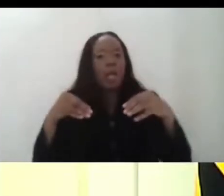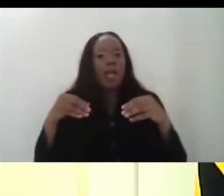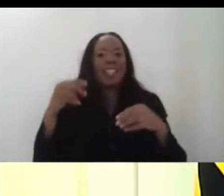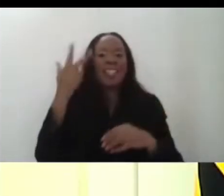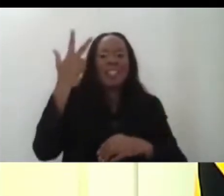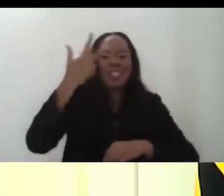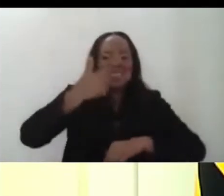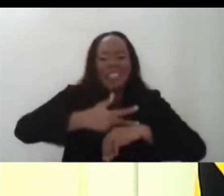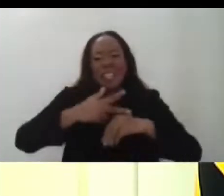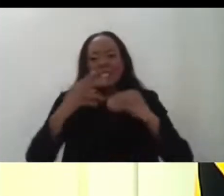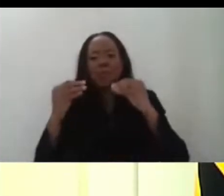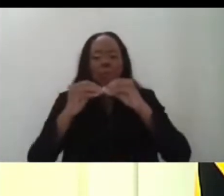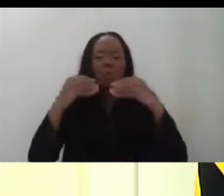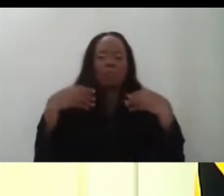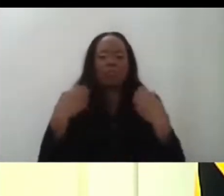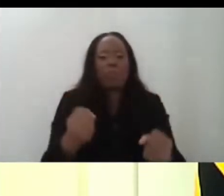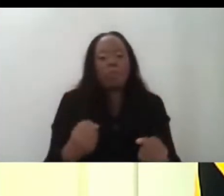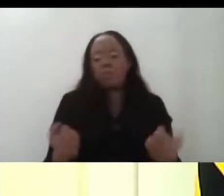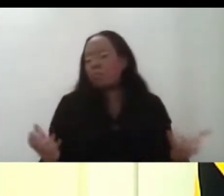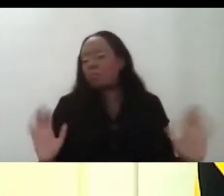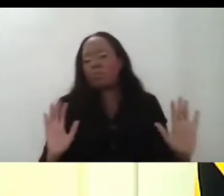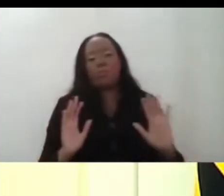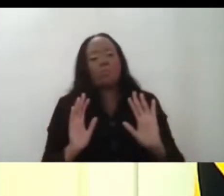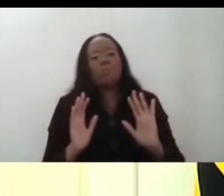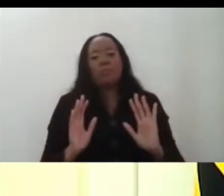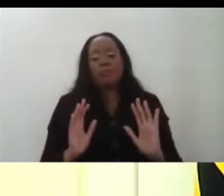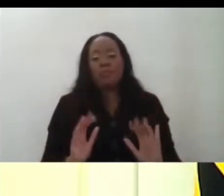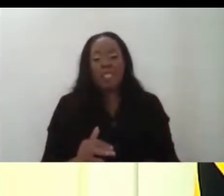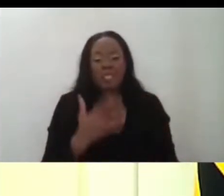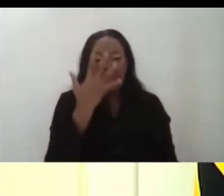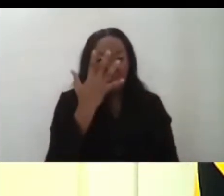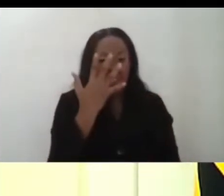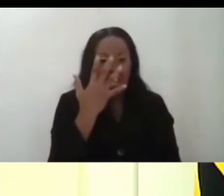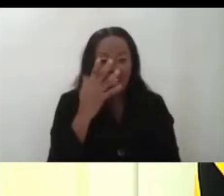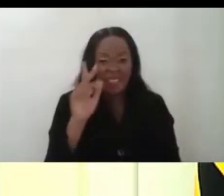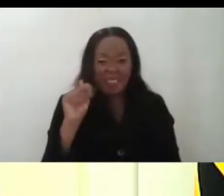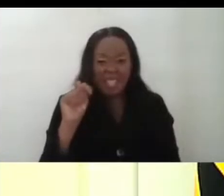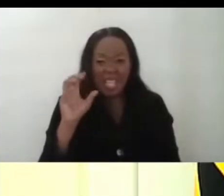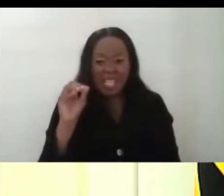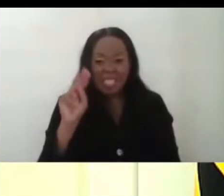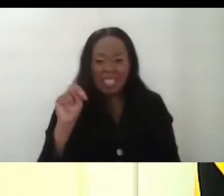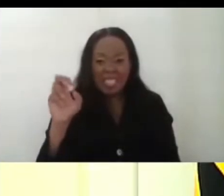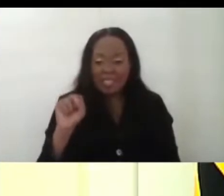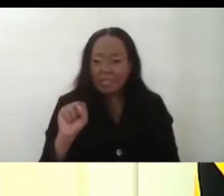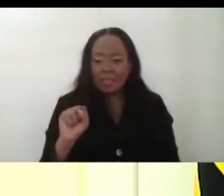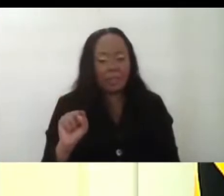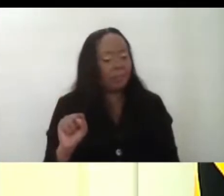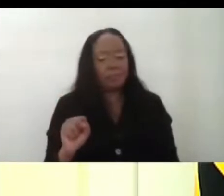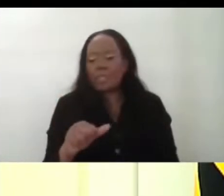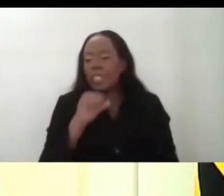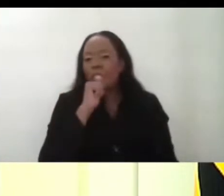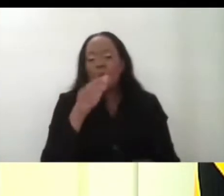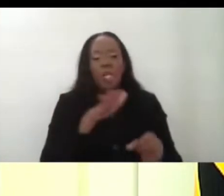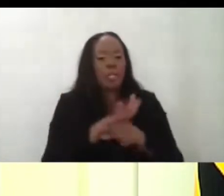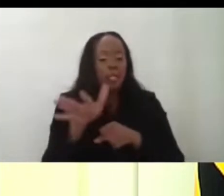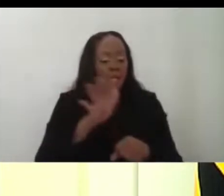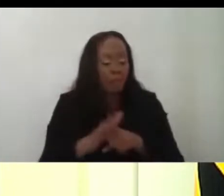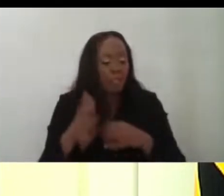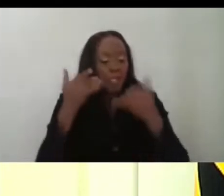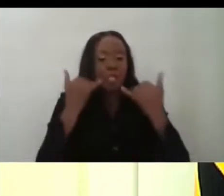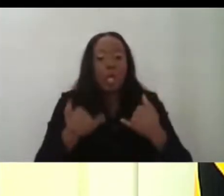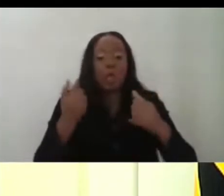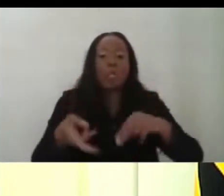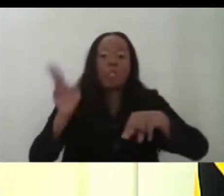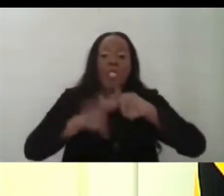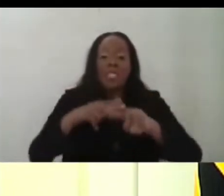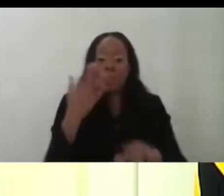our reality. We can no longer look at what the average was, at what the historical was. We now have to plan and expand our